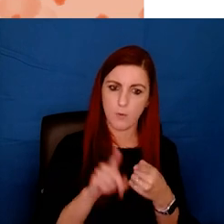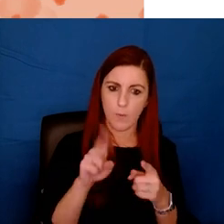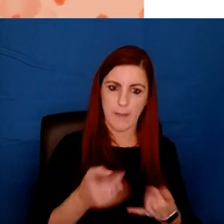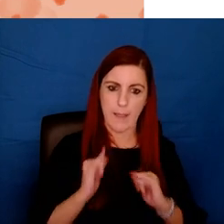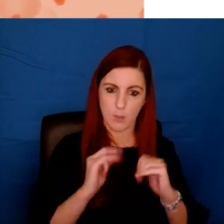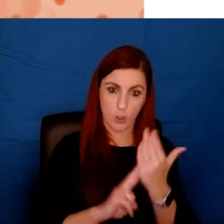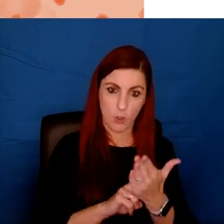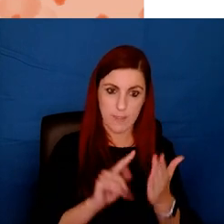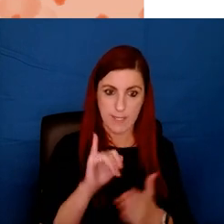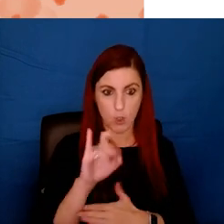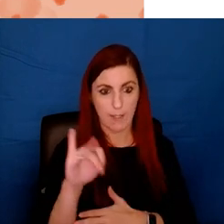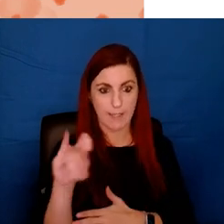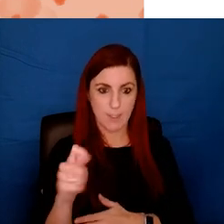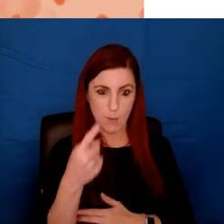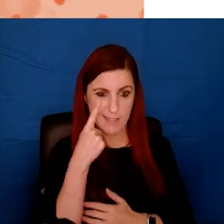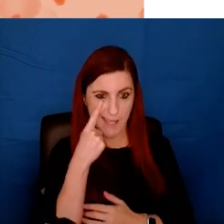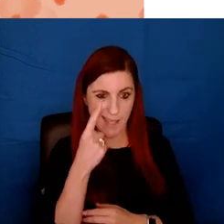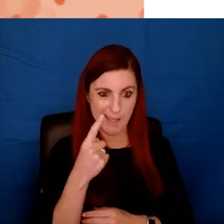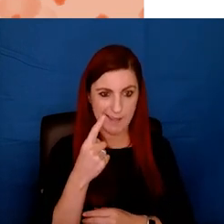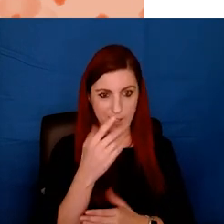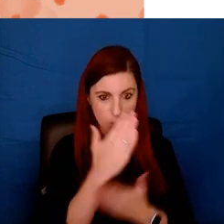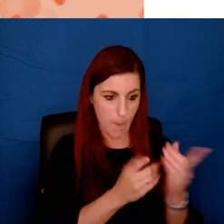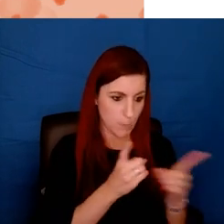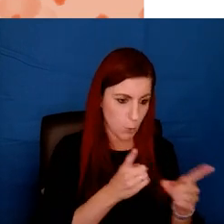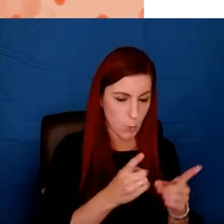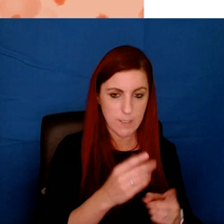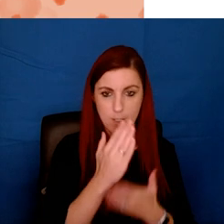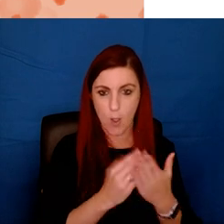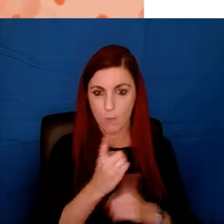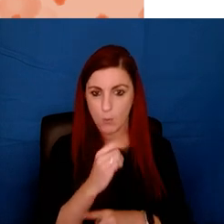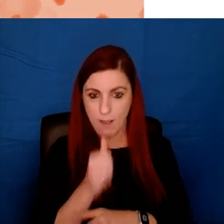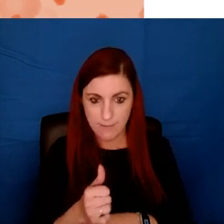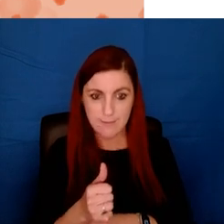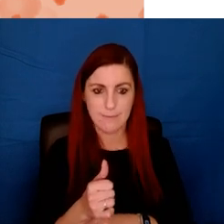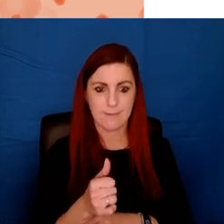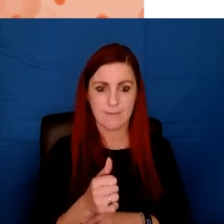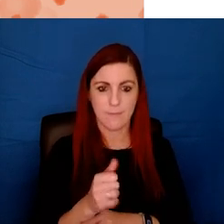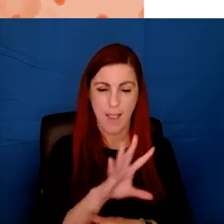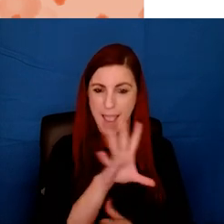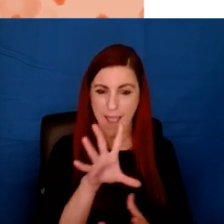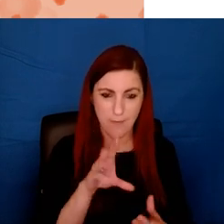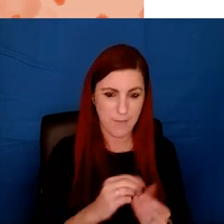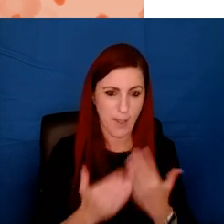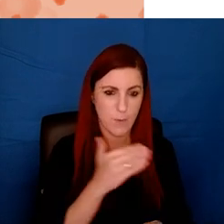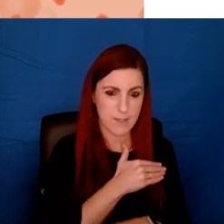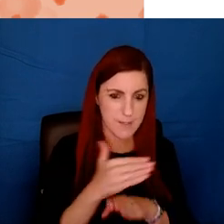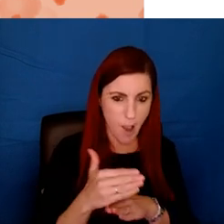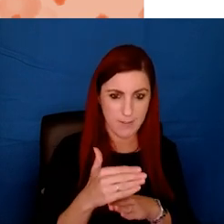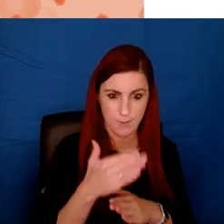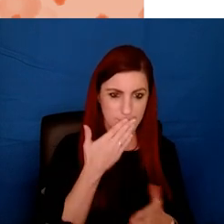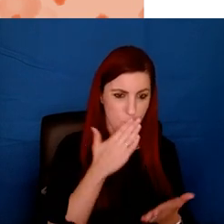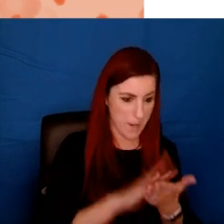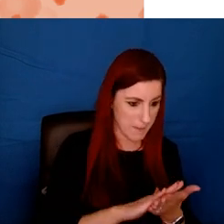able to use this toolkit to see some do's and don'ts, absolutely, for everything from how you start to take the appointment to